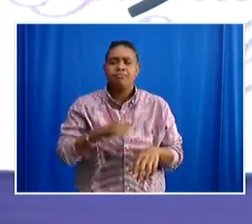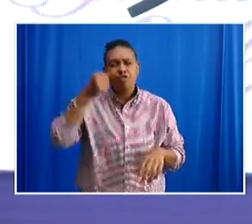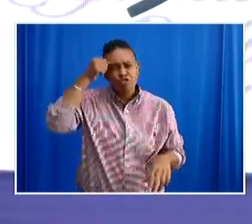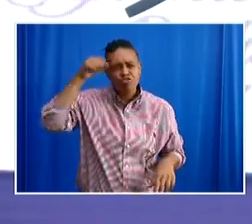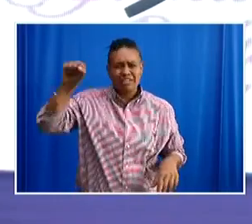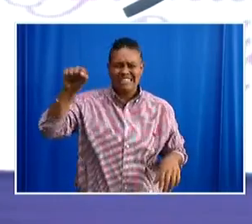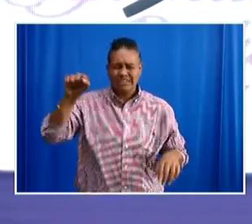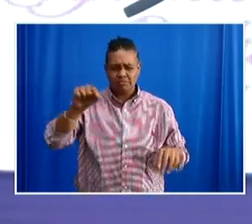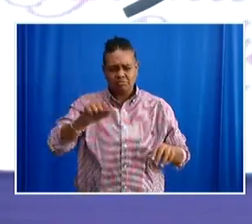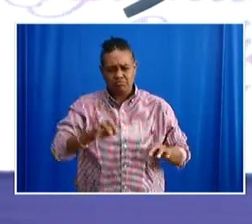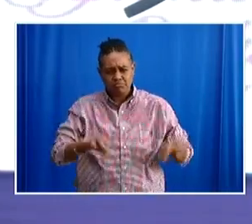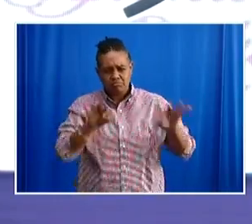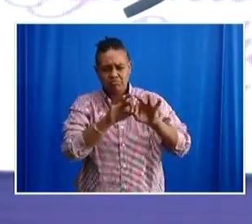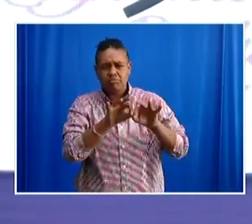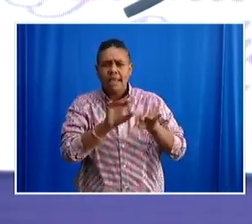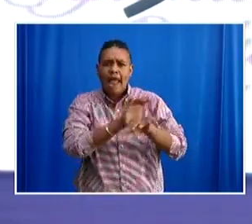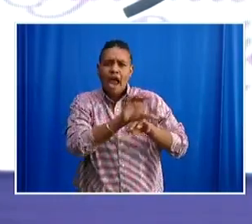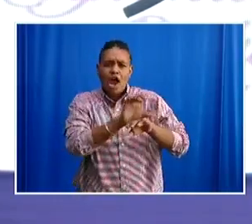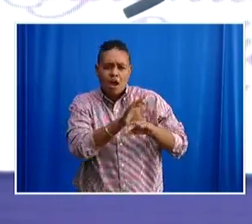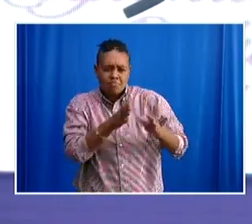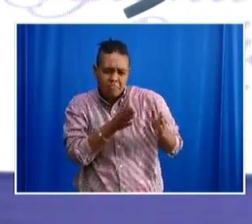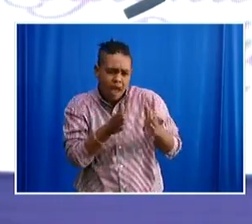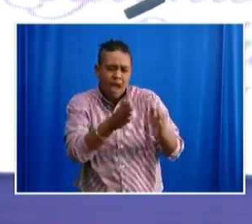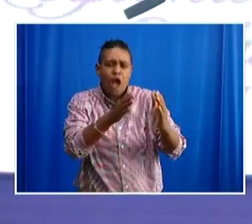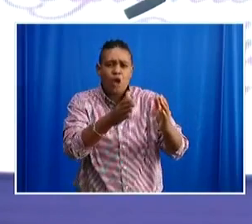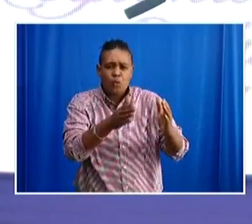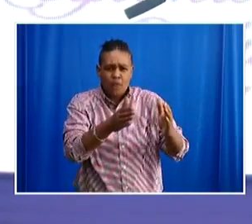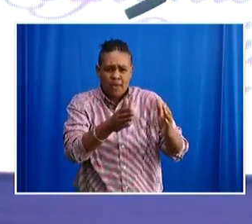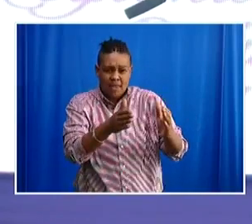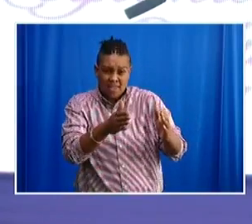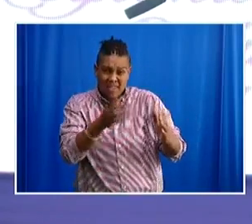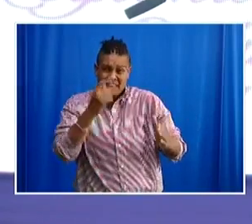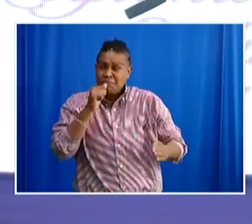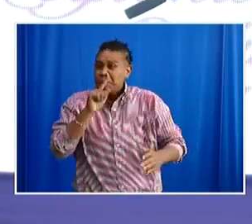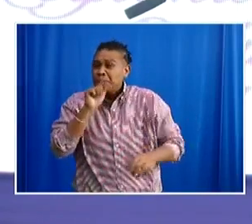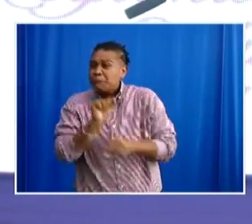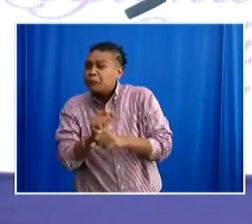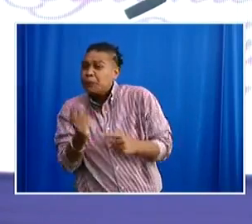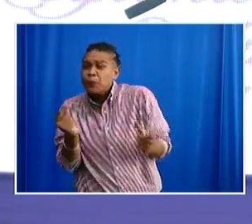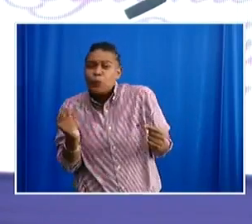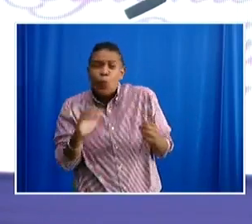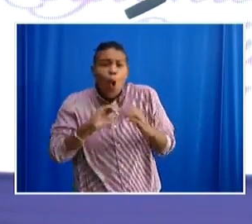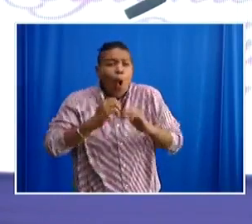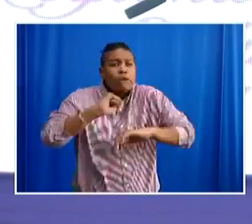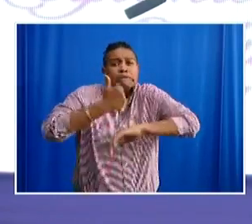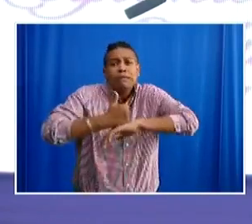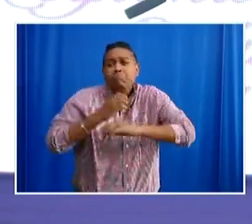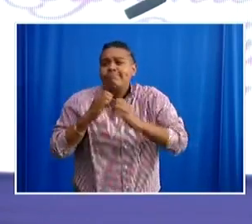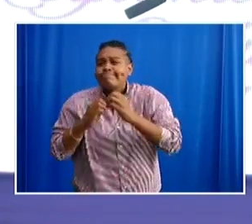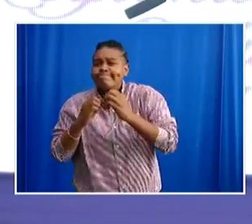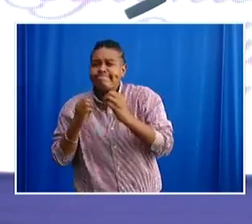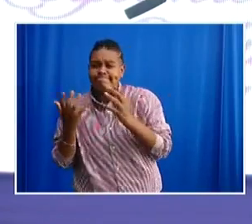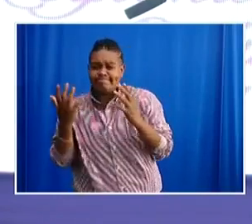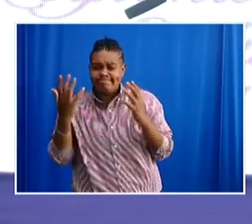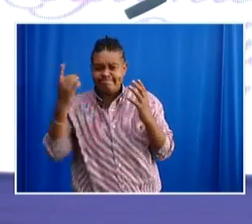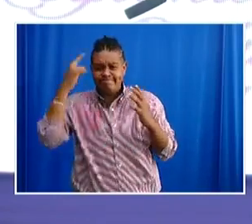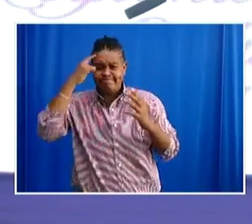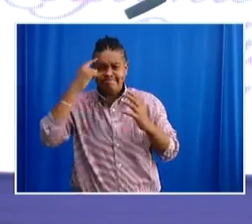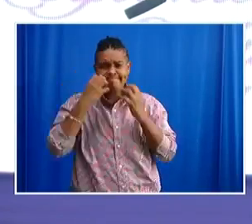a Caribbean Development Pathway in the Face of Uncertainty. I've mentioned it